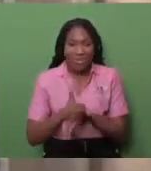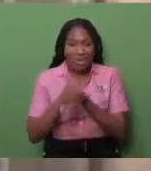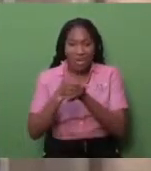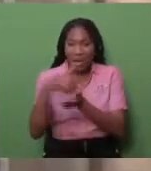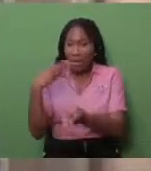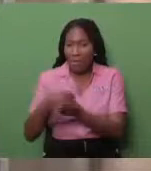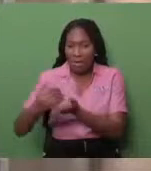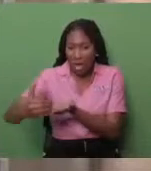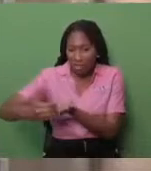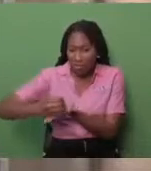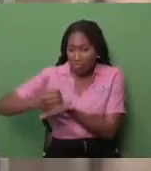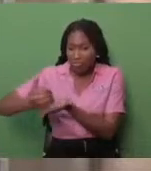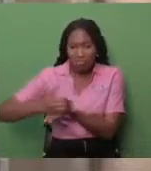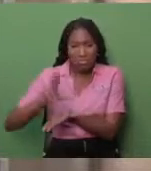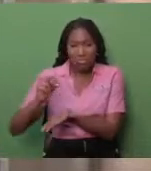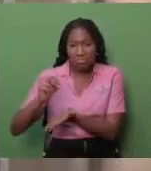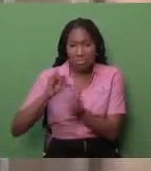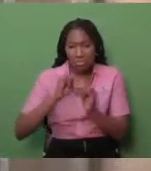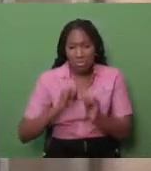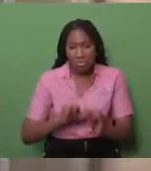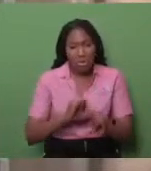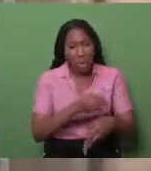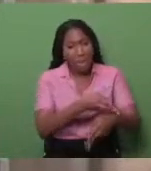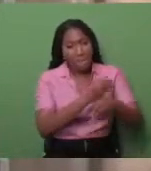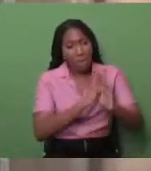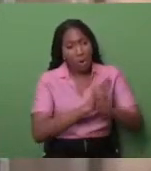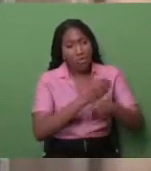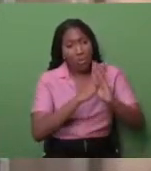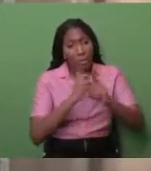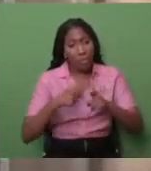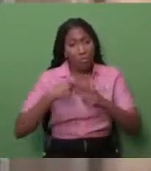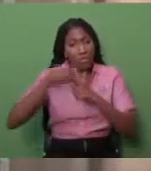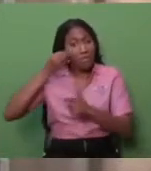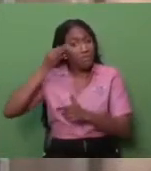at the expense of our future generations. This